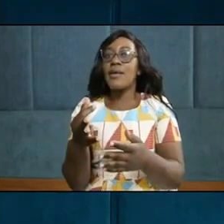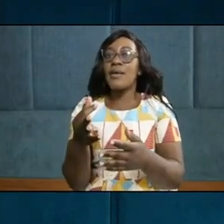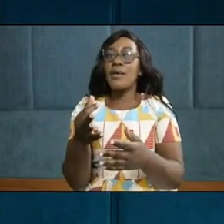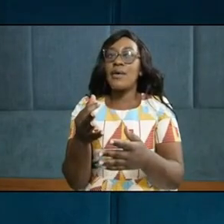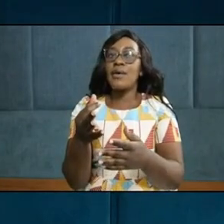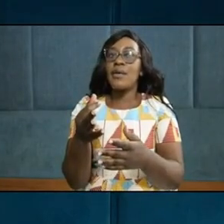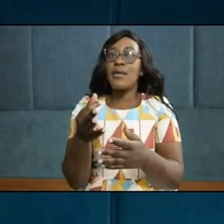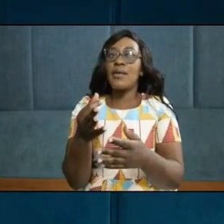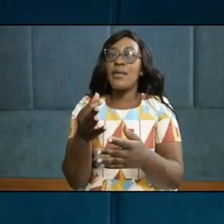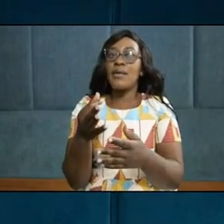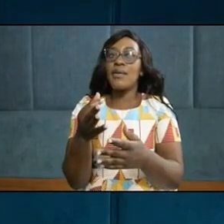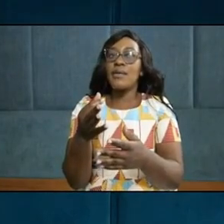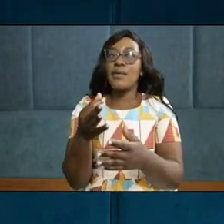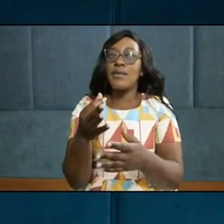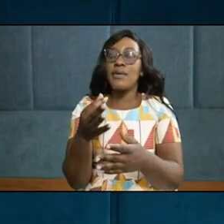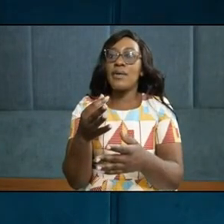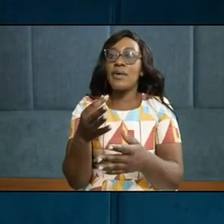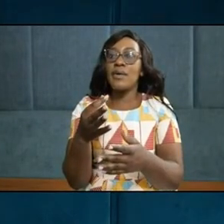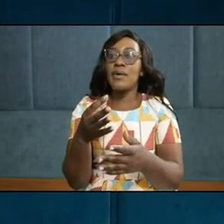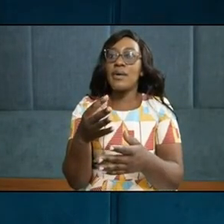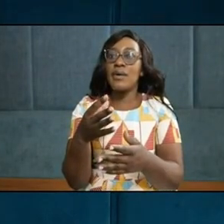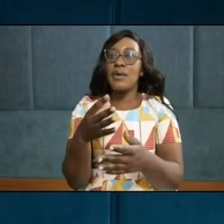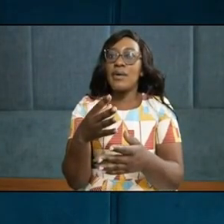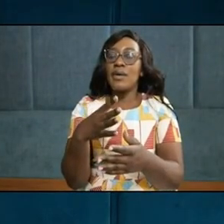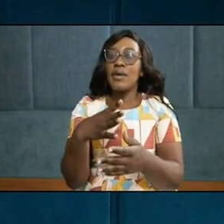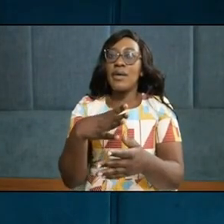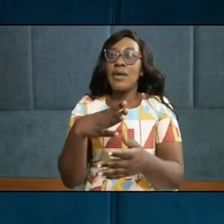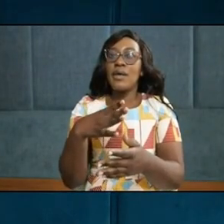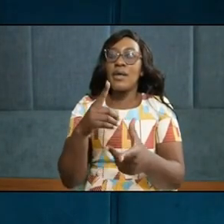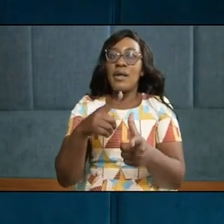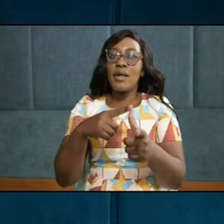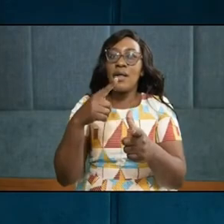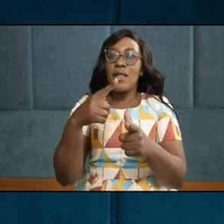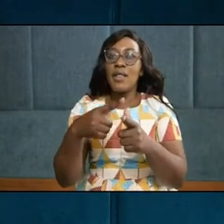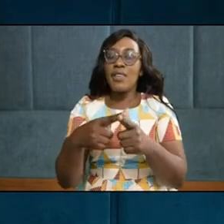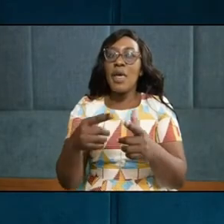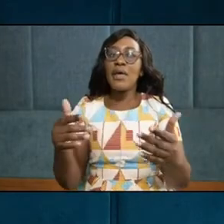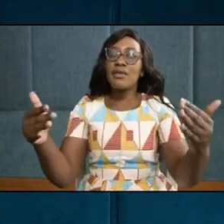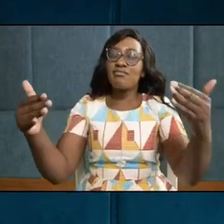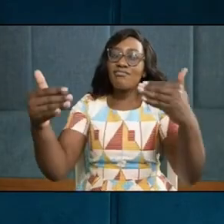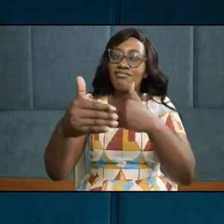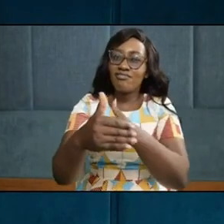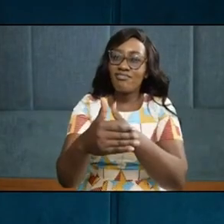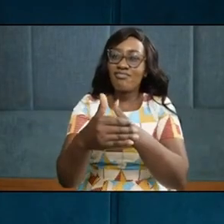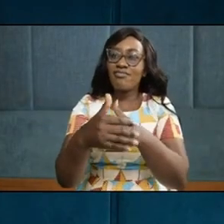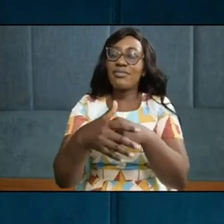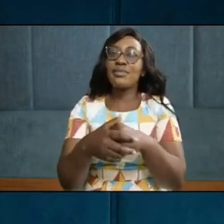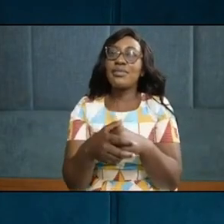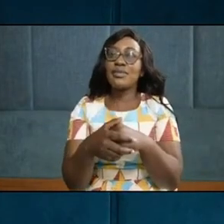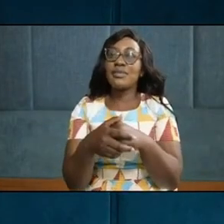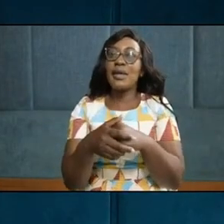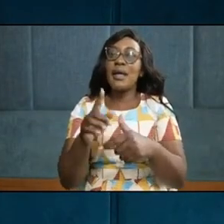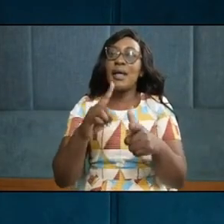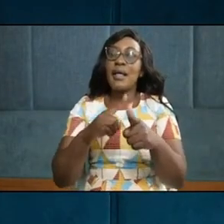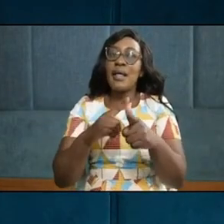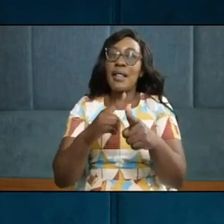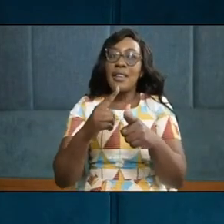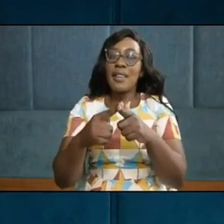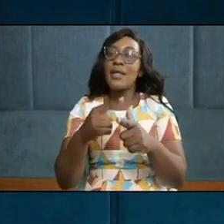and put his hands around him. Yes. After he put his hands around him, good. He